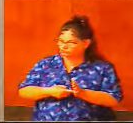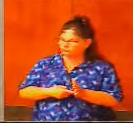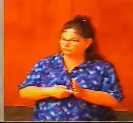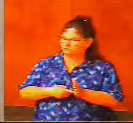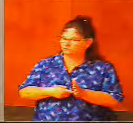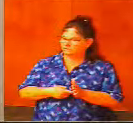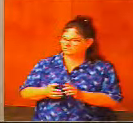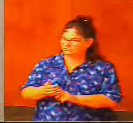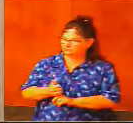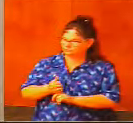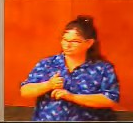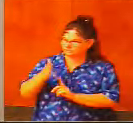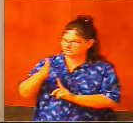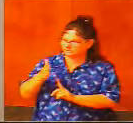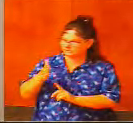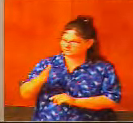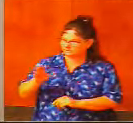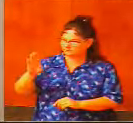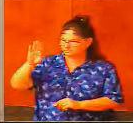of Barabbas.